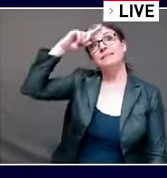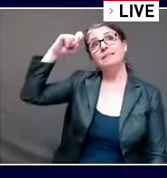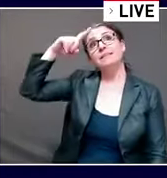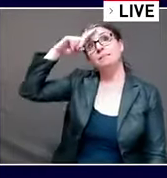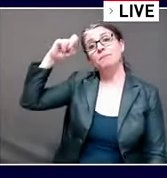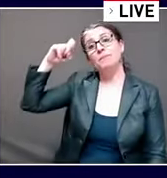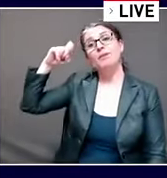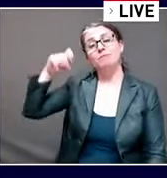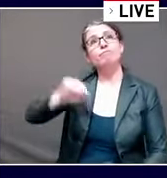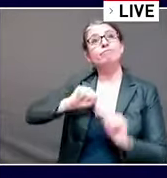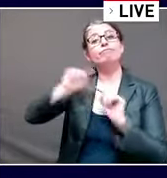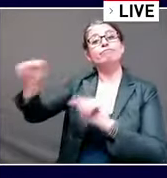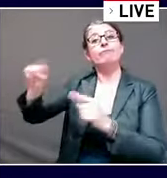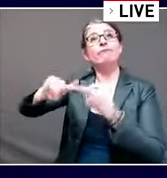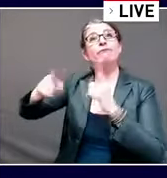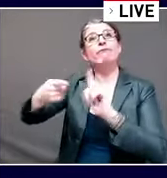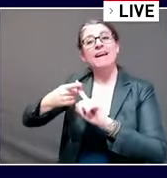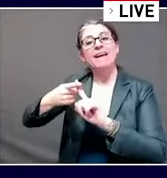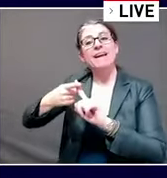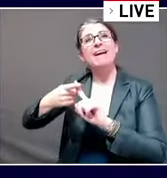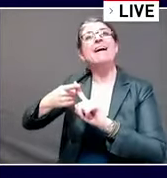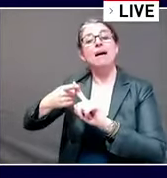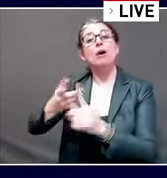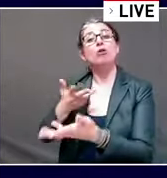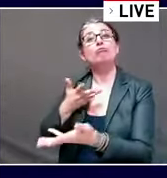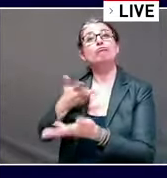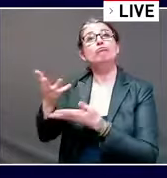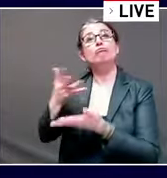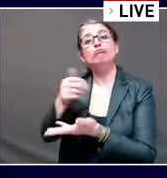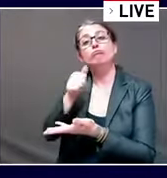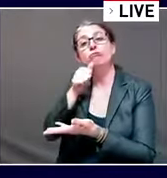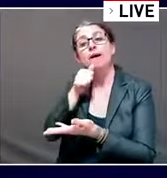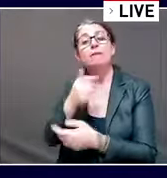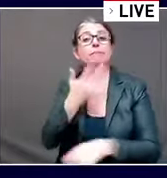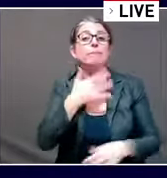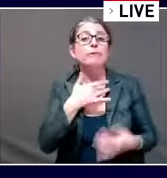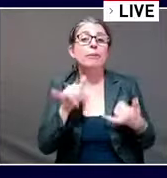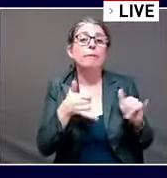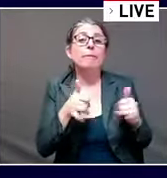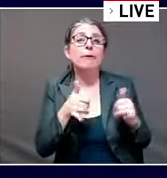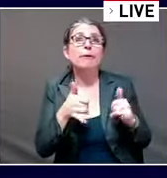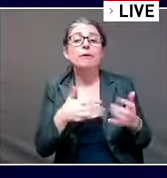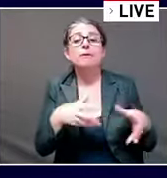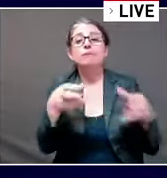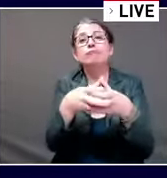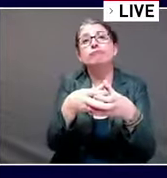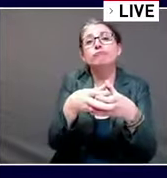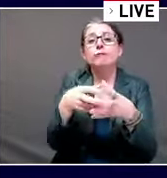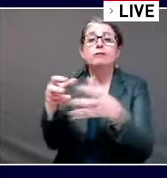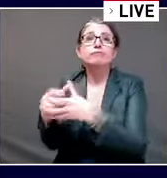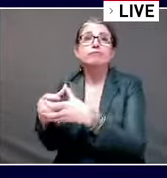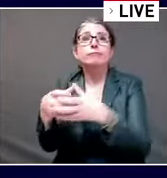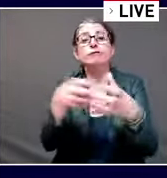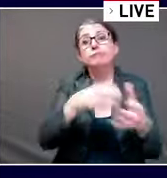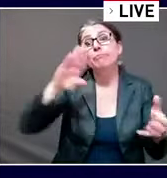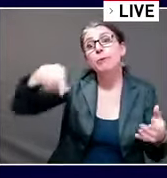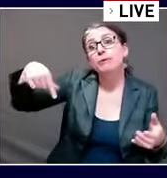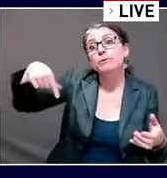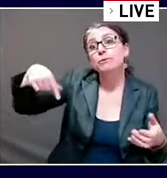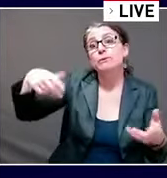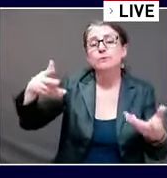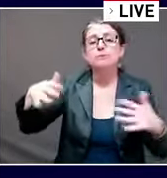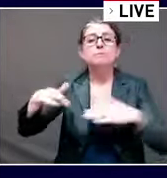gatherings are themselves generating more cases in the community. And invariably, folks in the community are coming